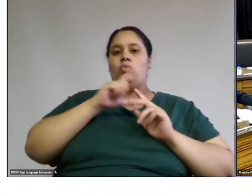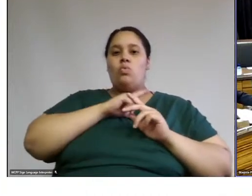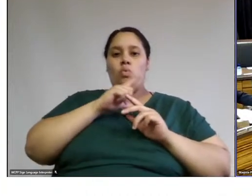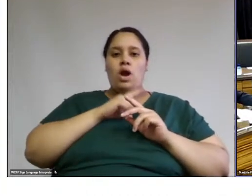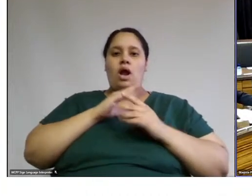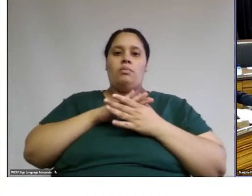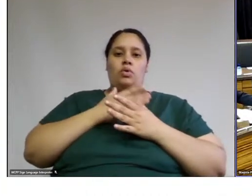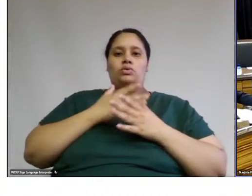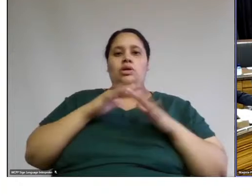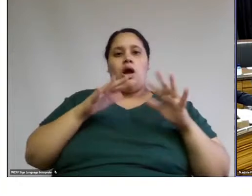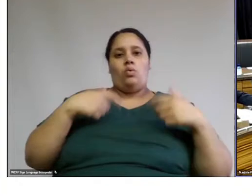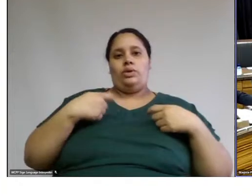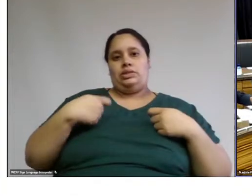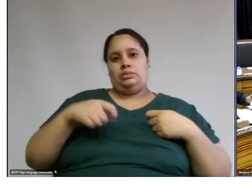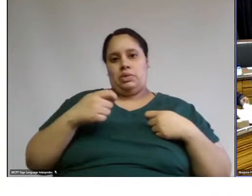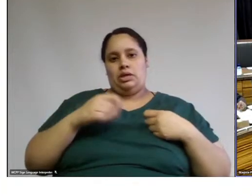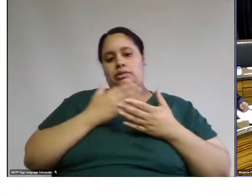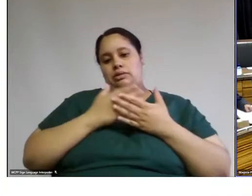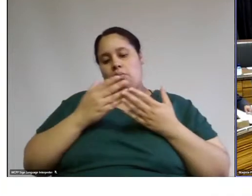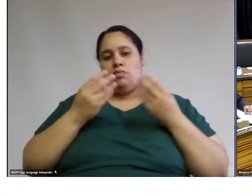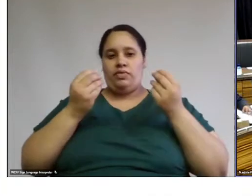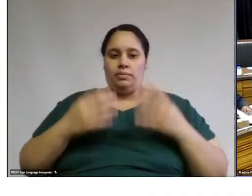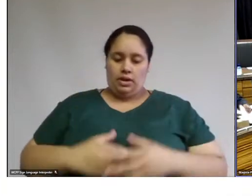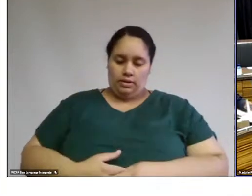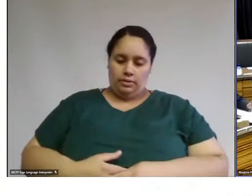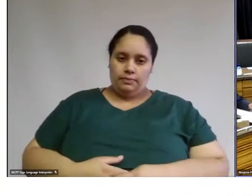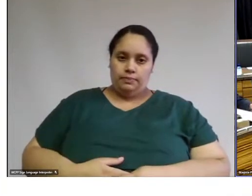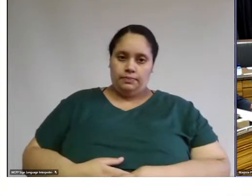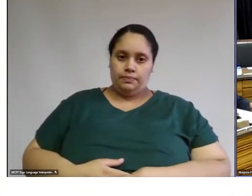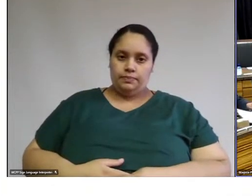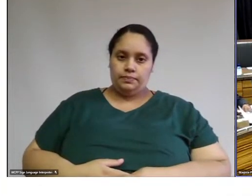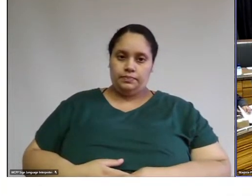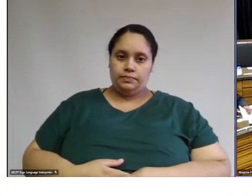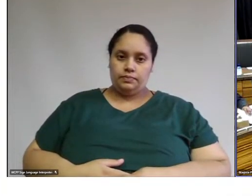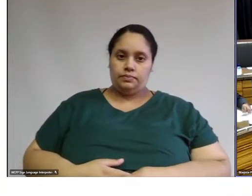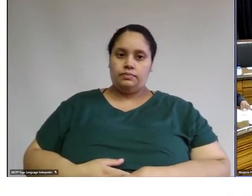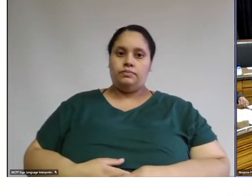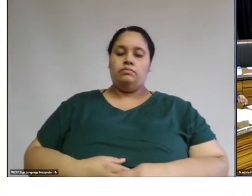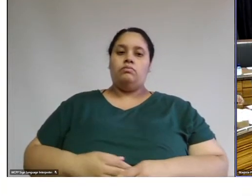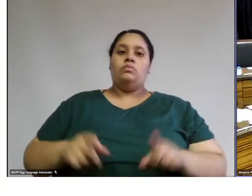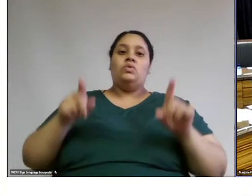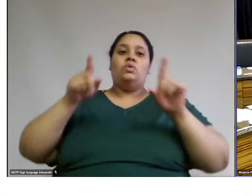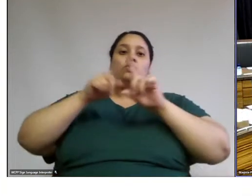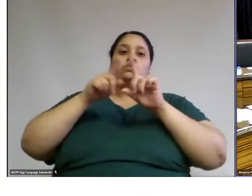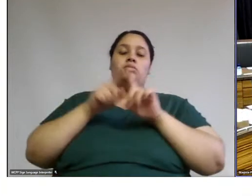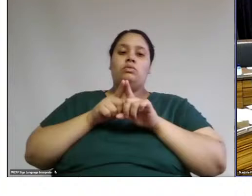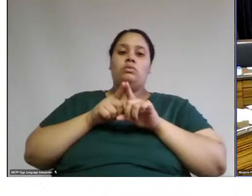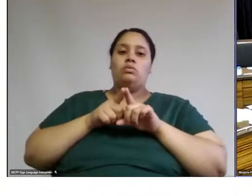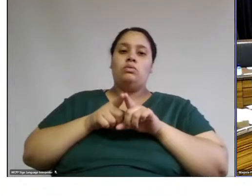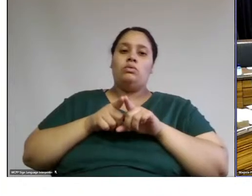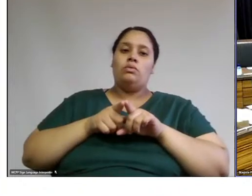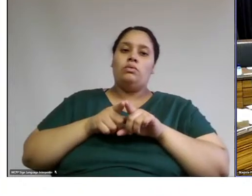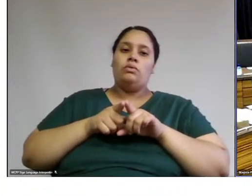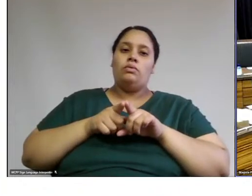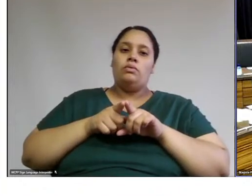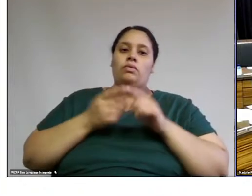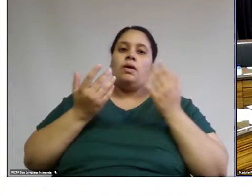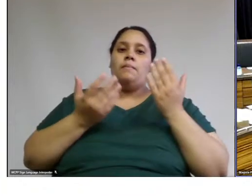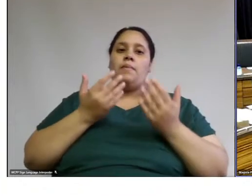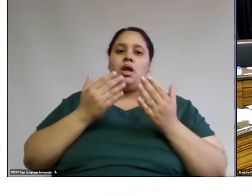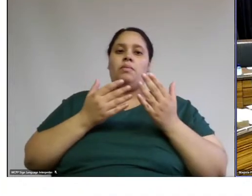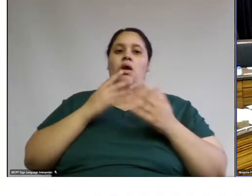of the expenditure in that regard. But I think I'll pause there. I'll ask Mr. Eli perhaps to maybe just talk